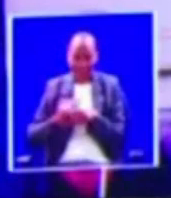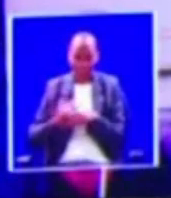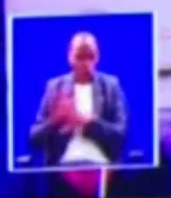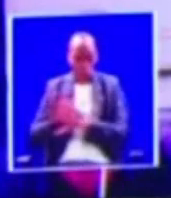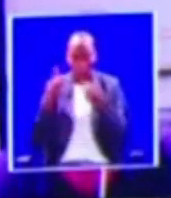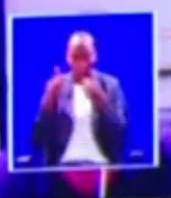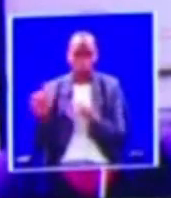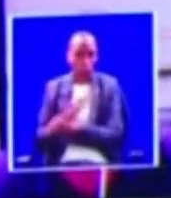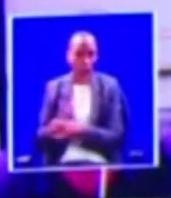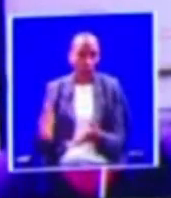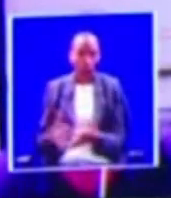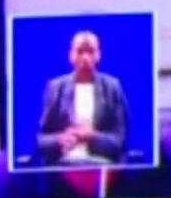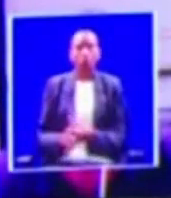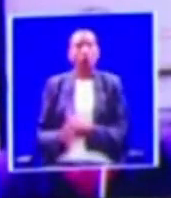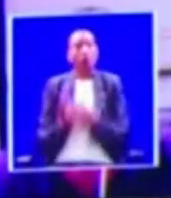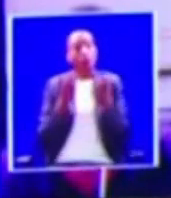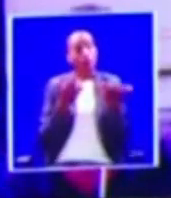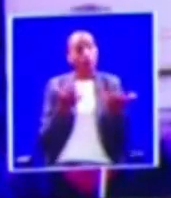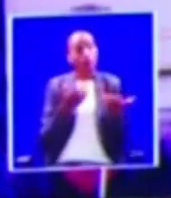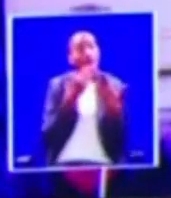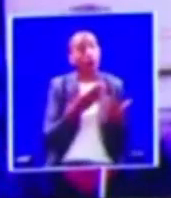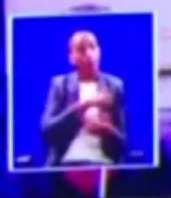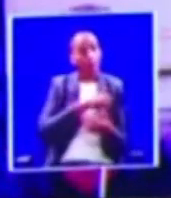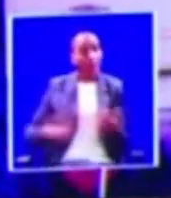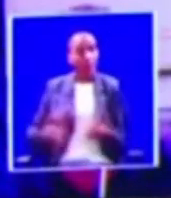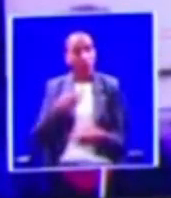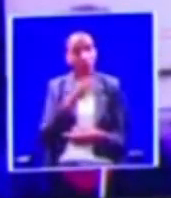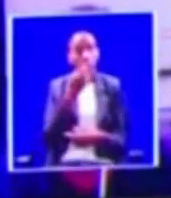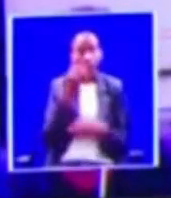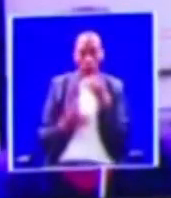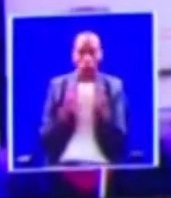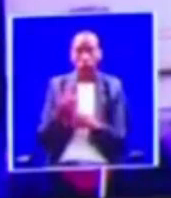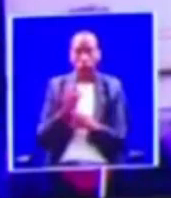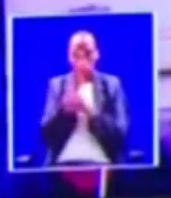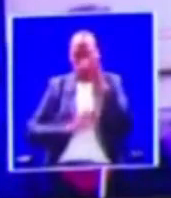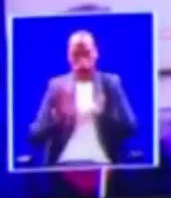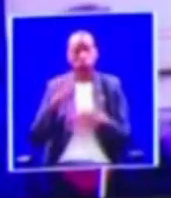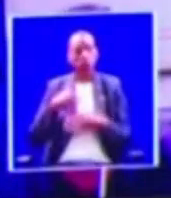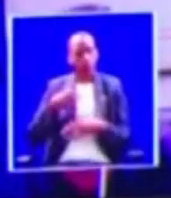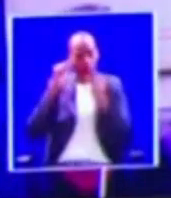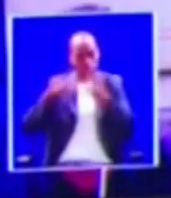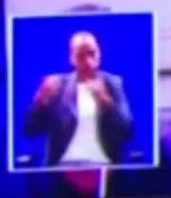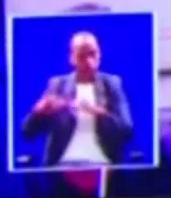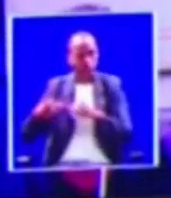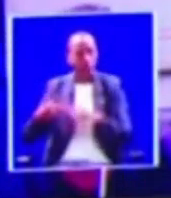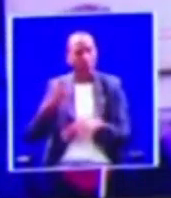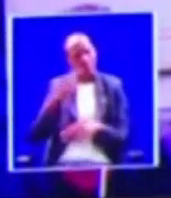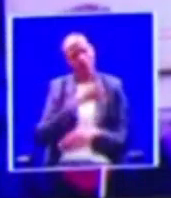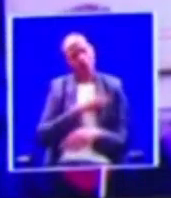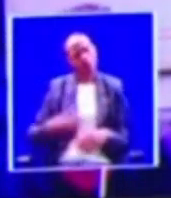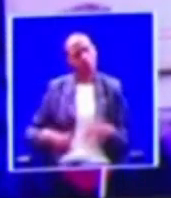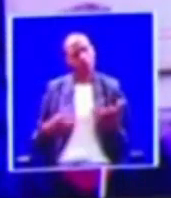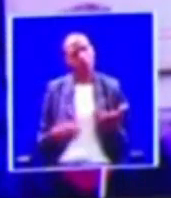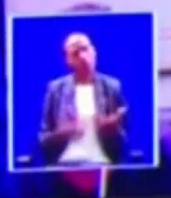your answer, thank you, Honorable President. You referred to the process. I agree. But Honorable President, will you